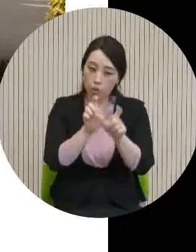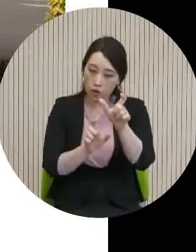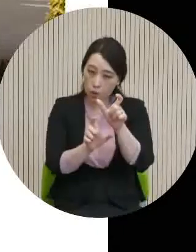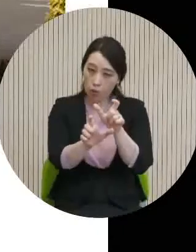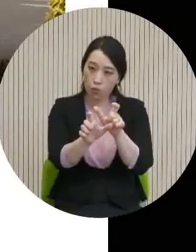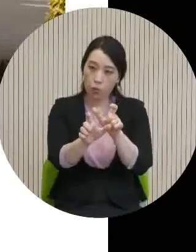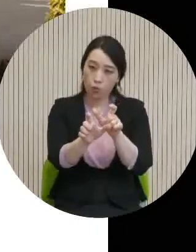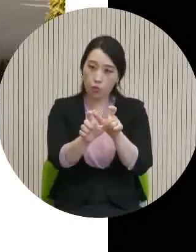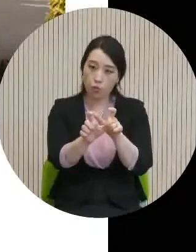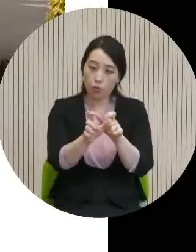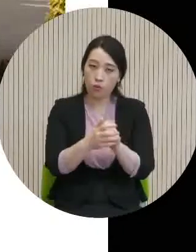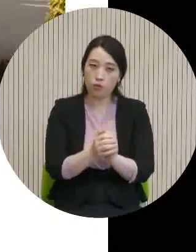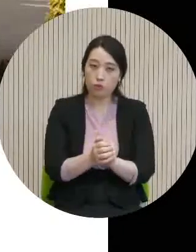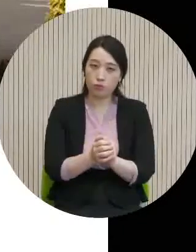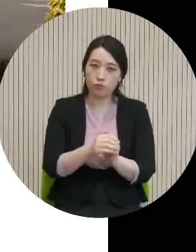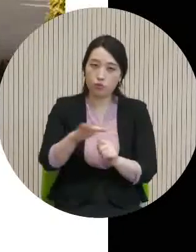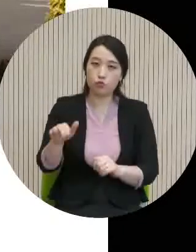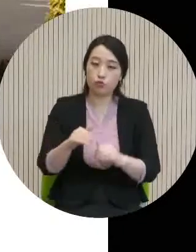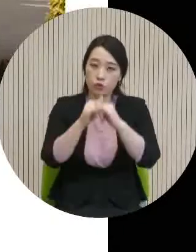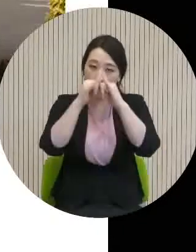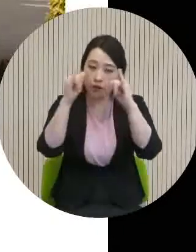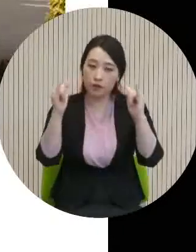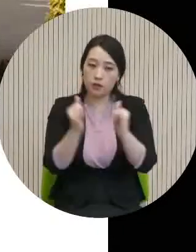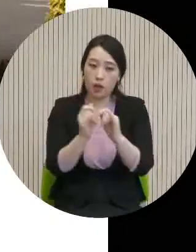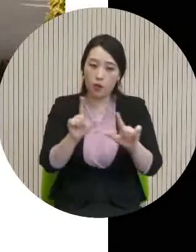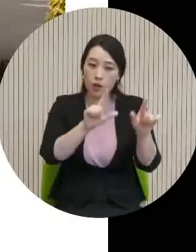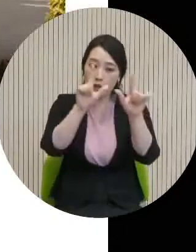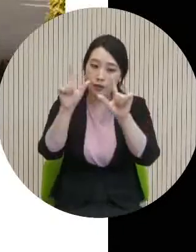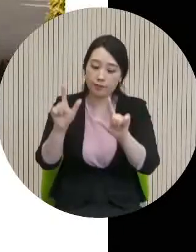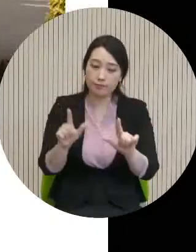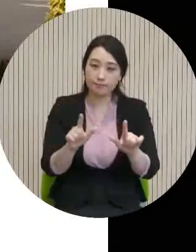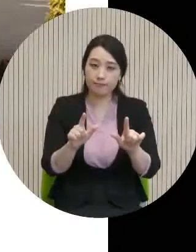our social lives, our social memories,